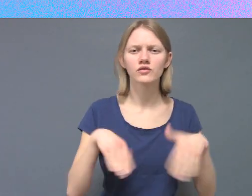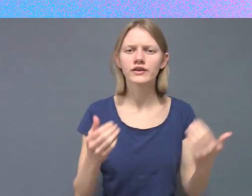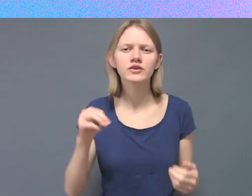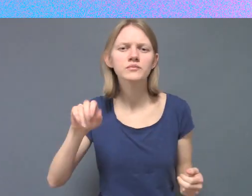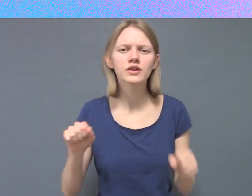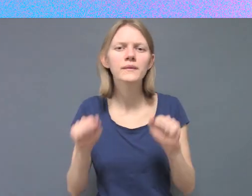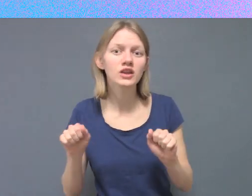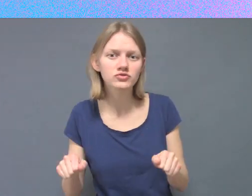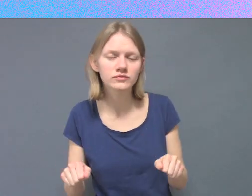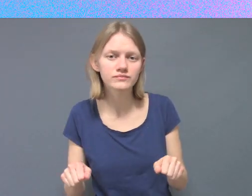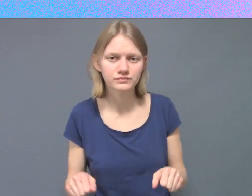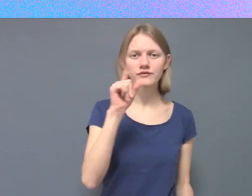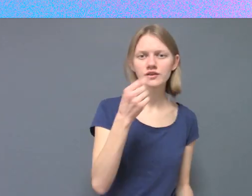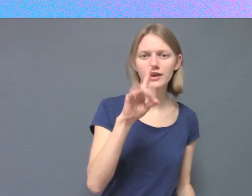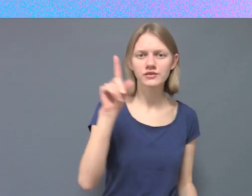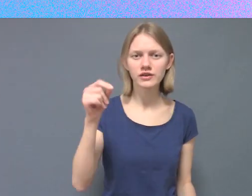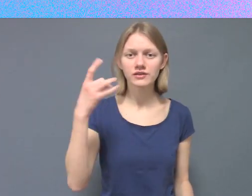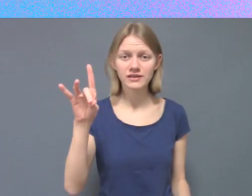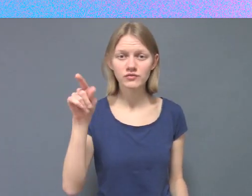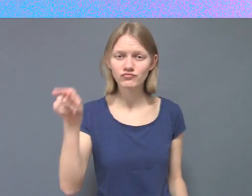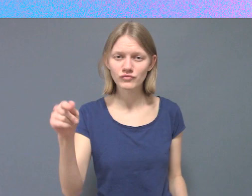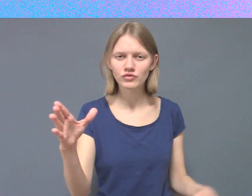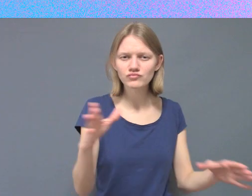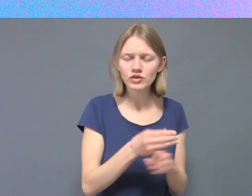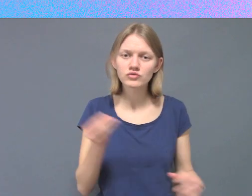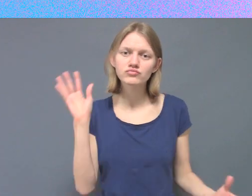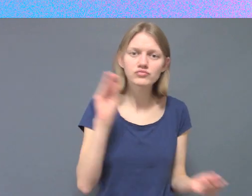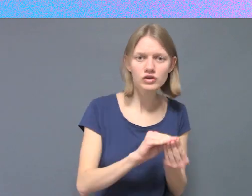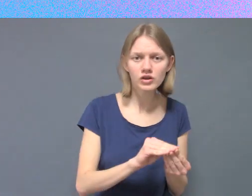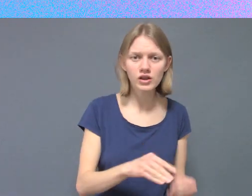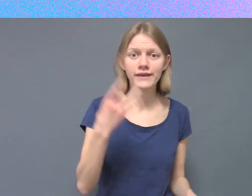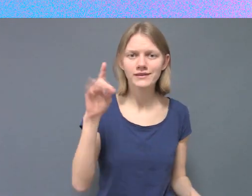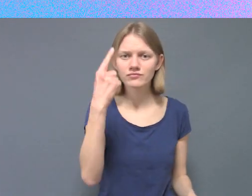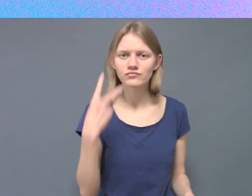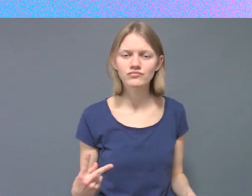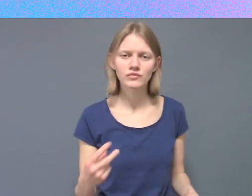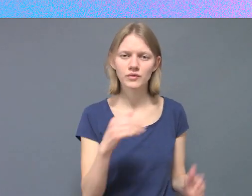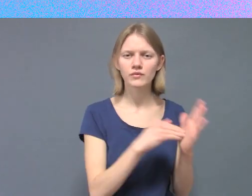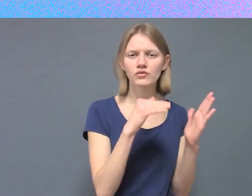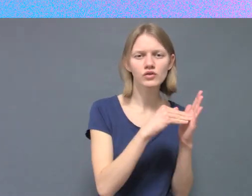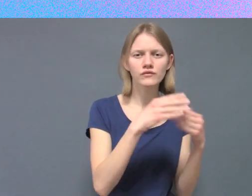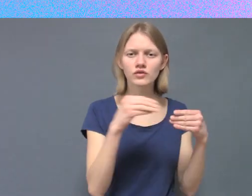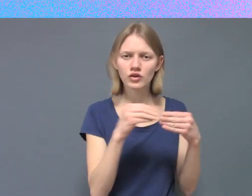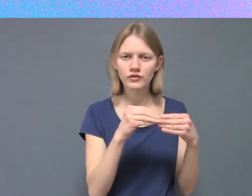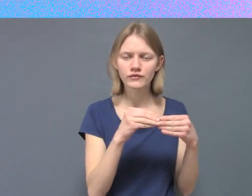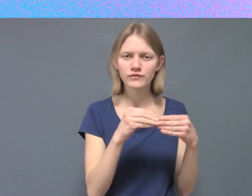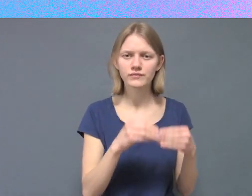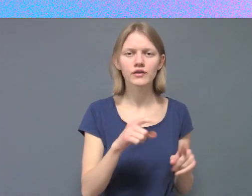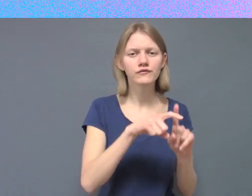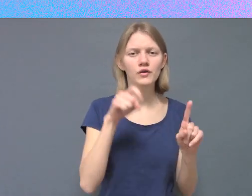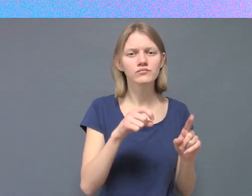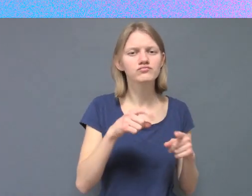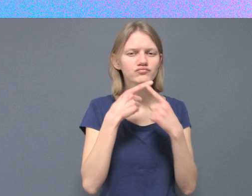have already believed into the Mina Protocol's potential. In 2018 and 2019,